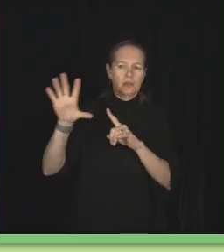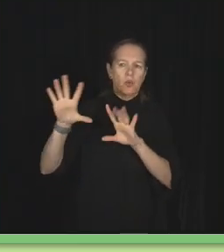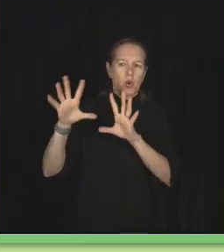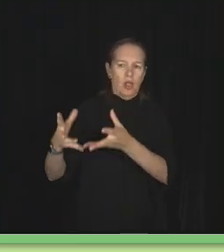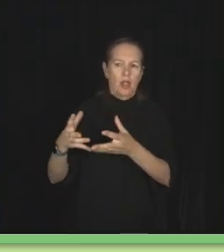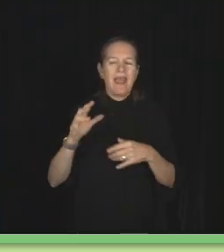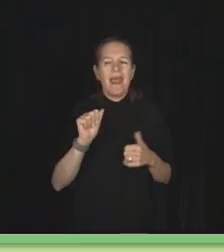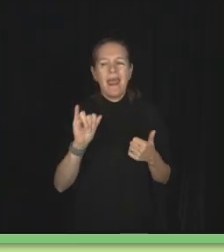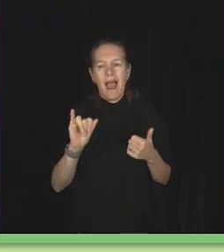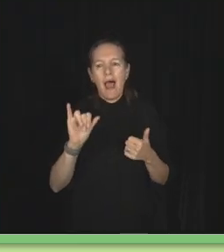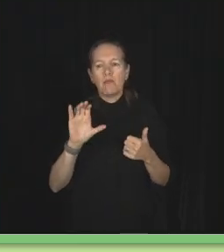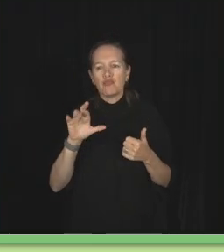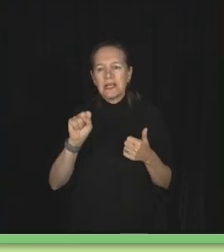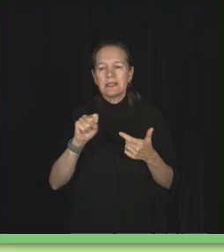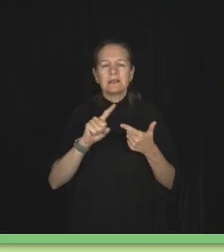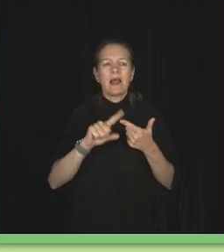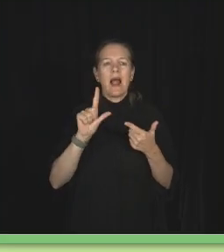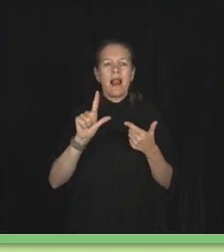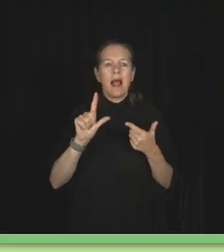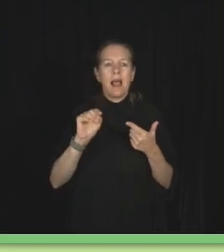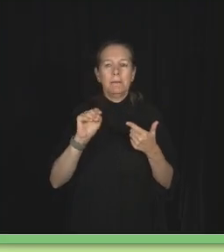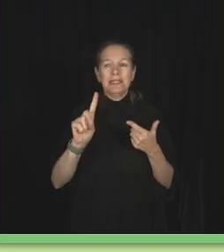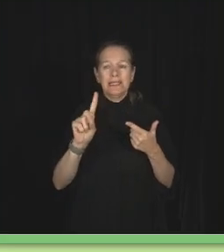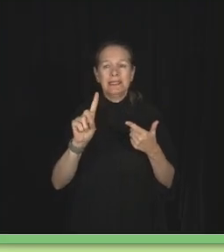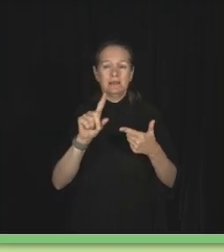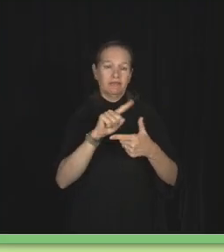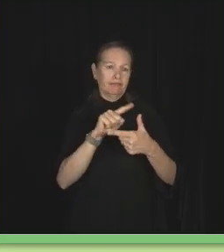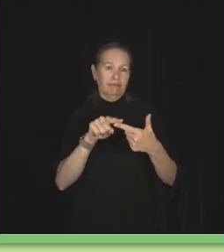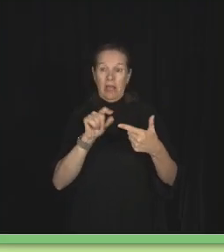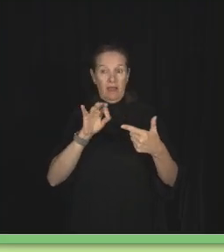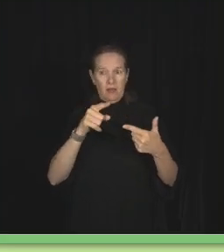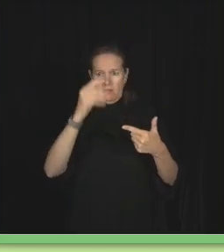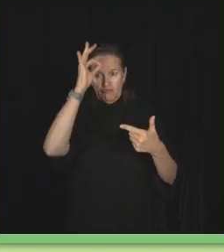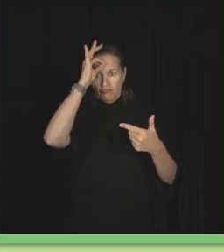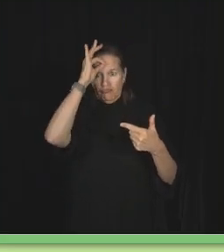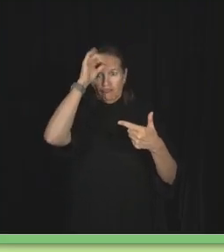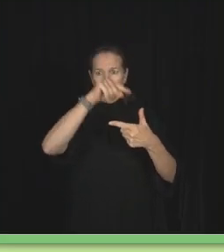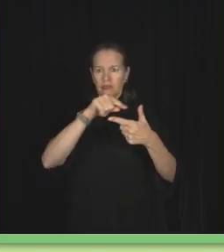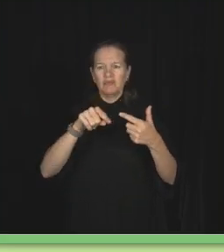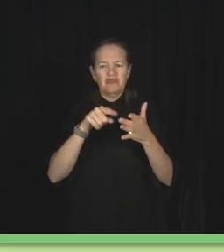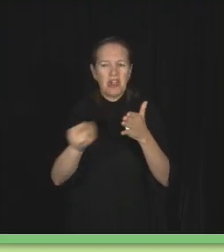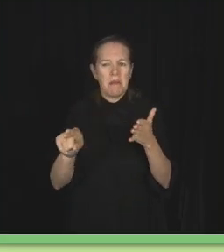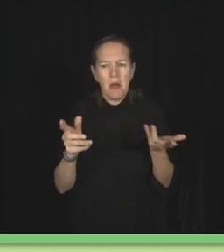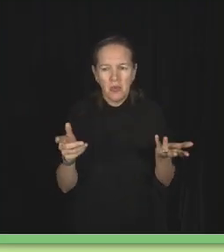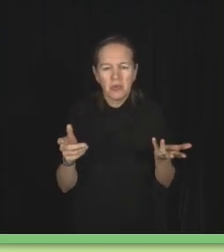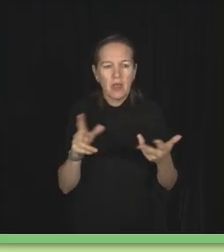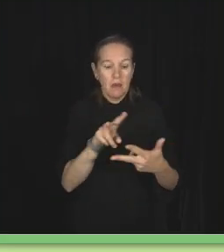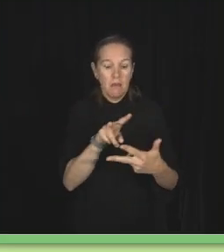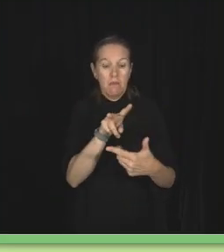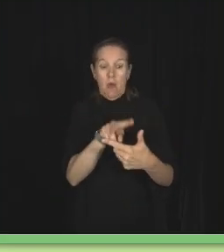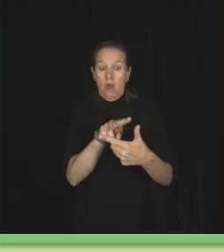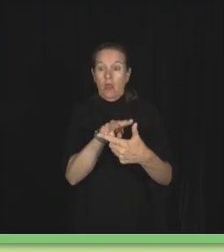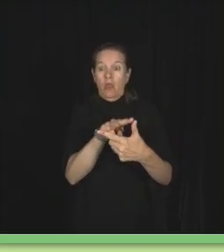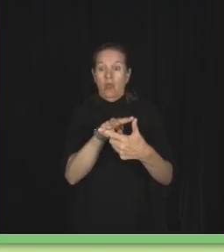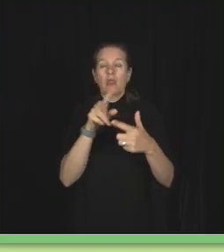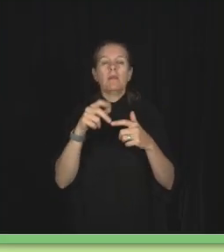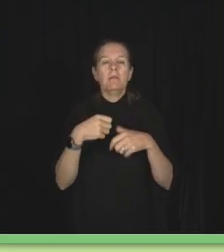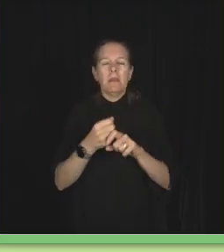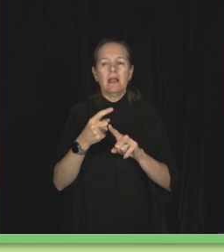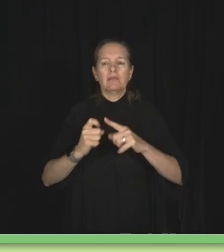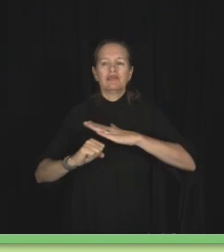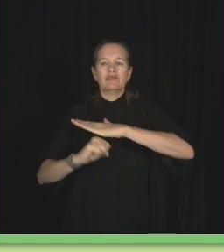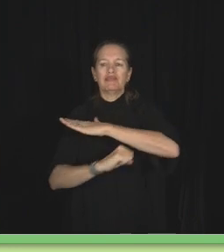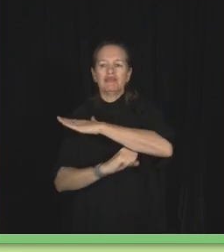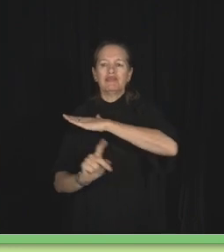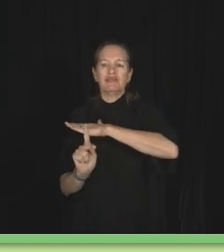AI Bricks, one is LLMD. If you haven't heard of these, I encourage you to go check them out. They're both entirely built around Kubernetes and cloud